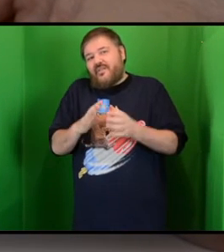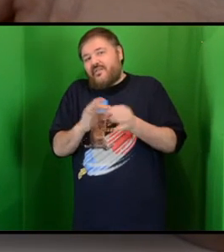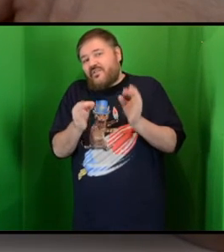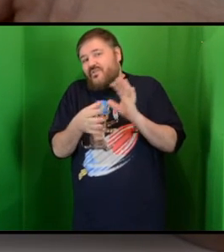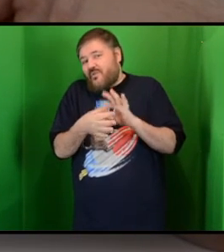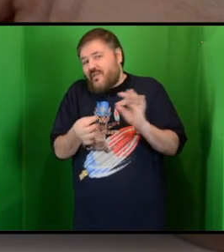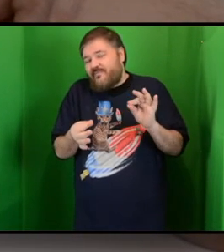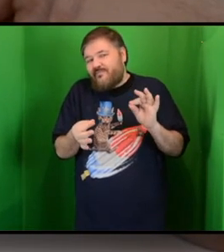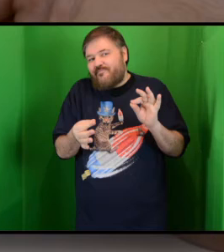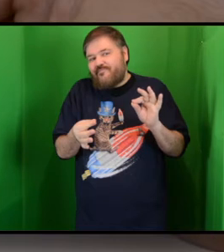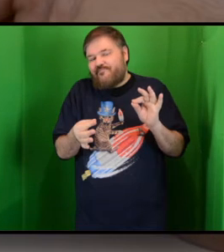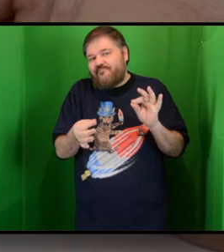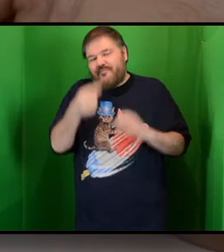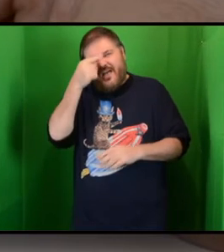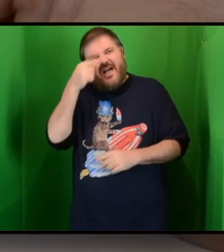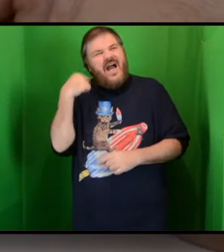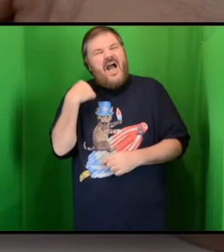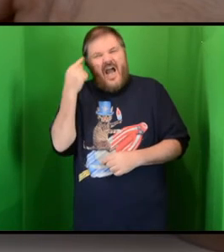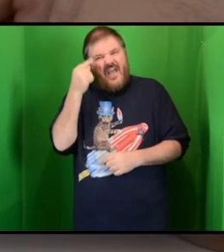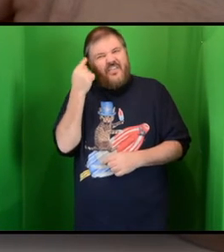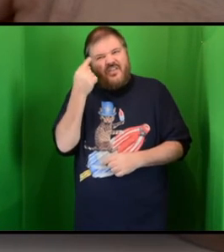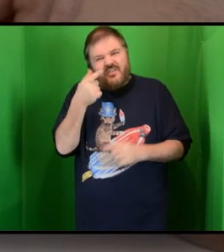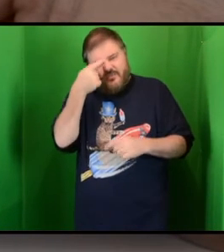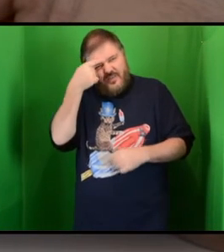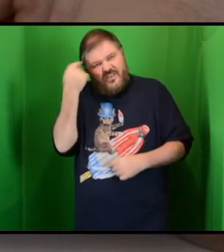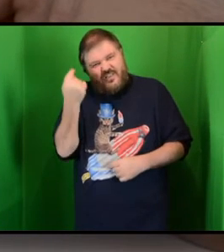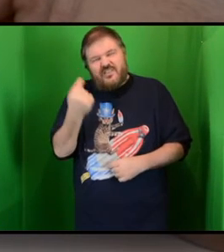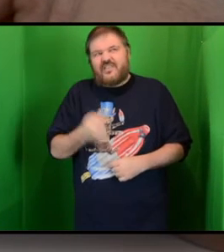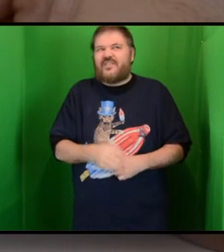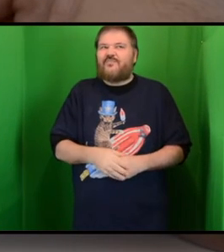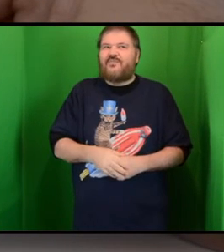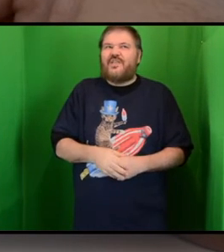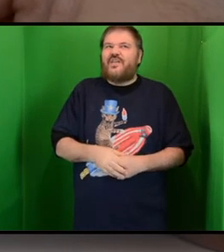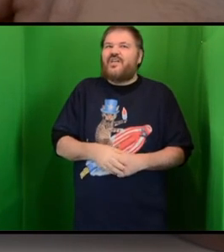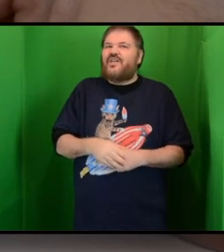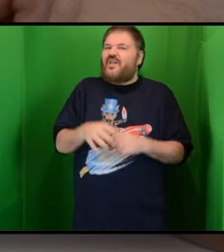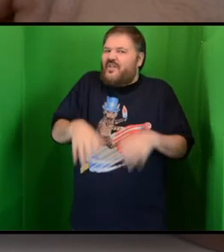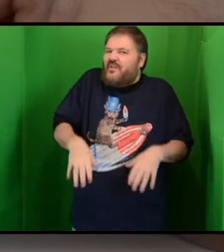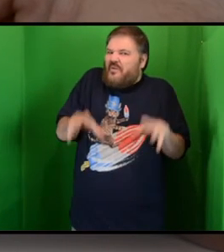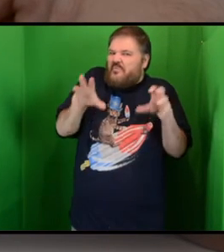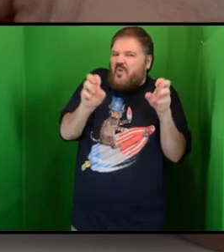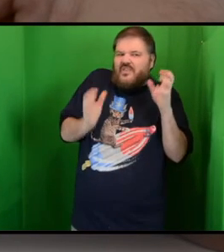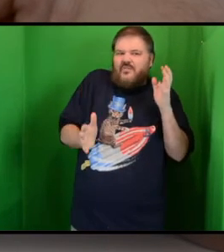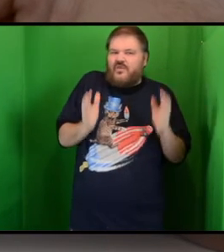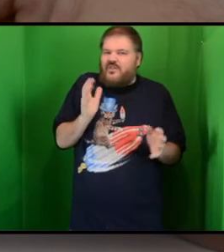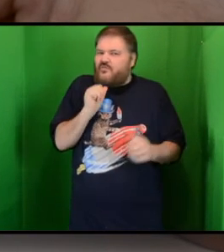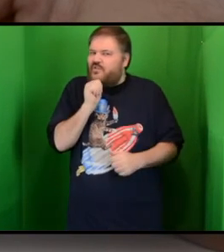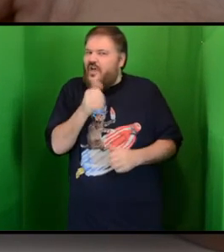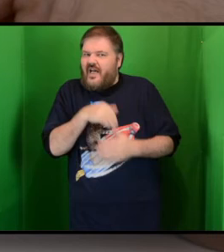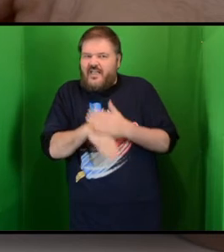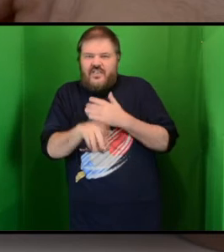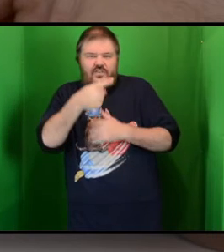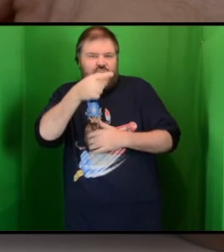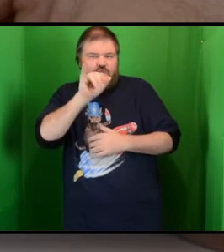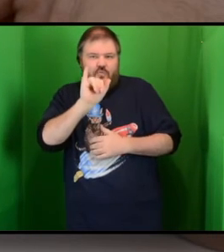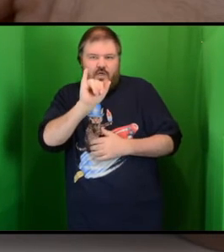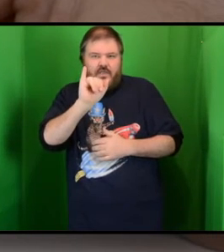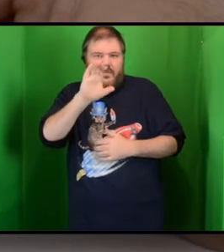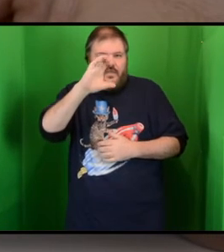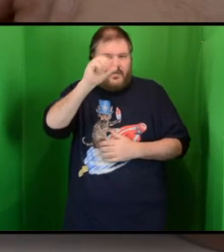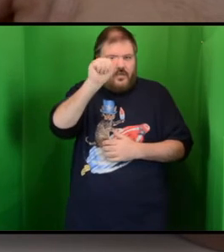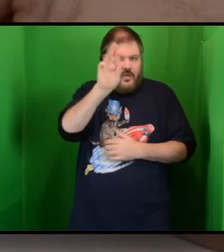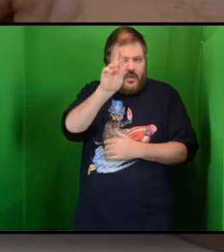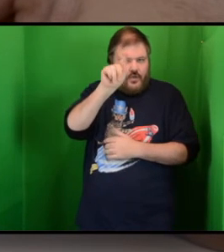research is that they were just a rowdy bunch of Monsterbots, and they were sent with